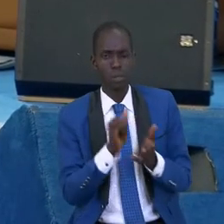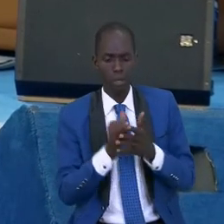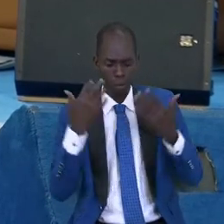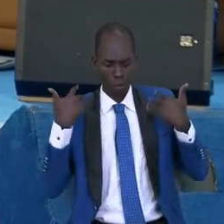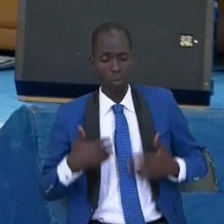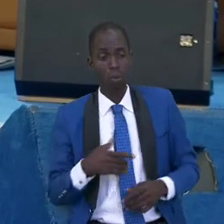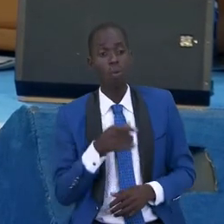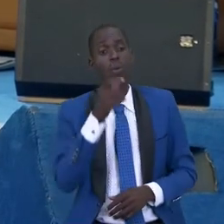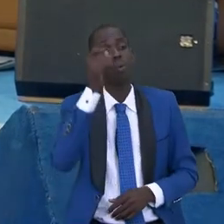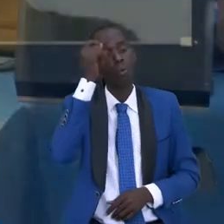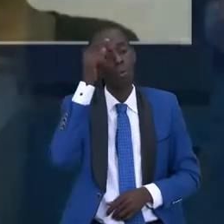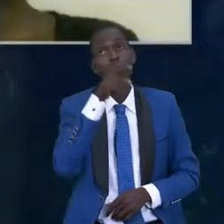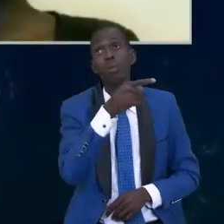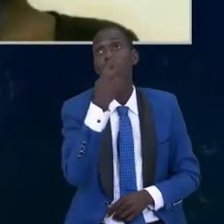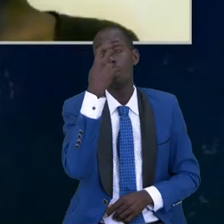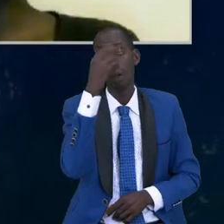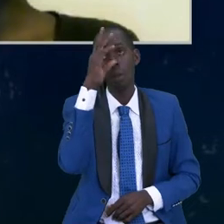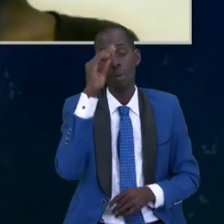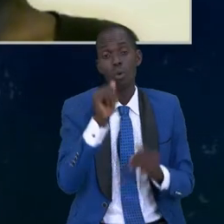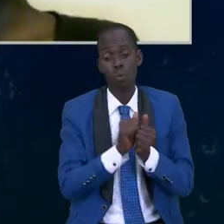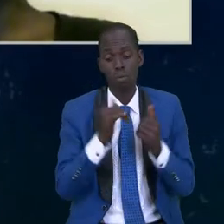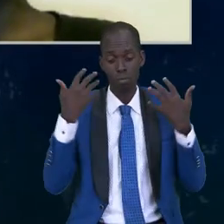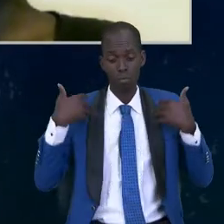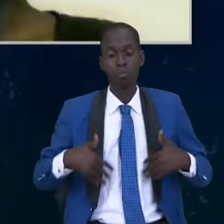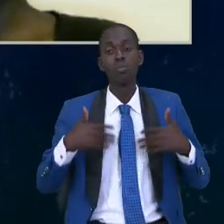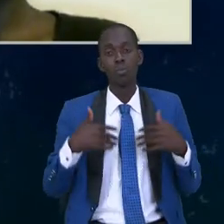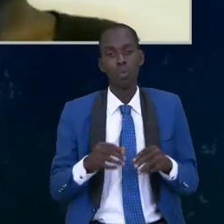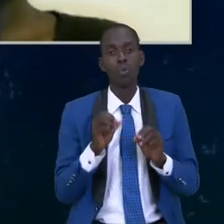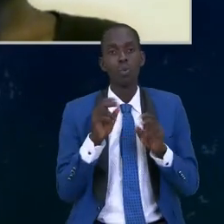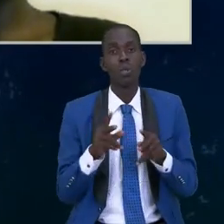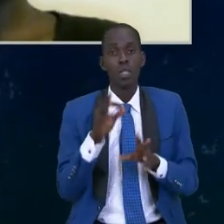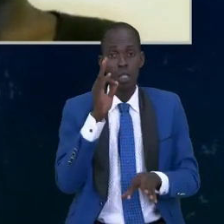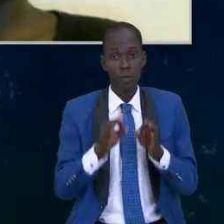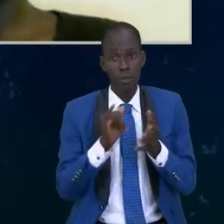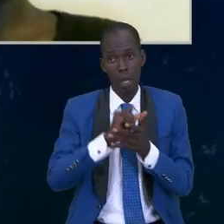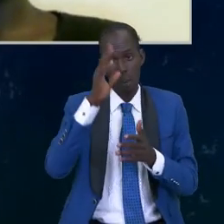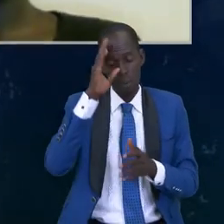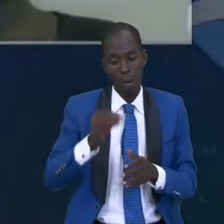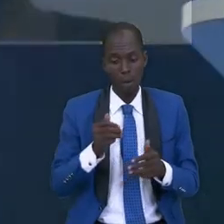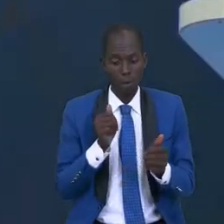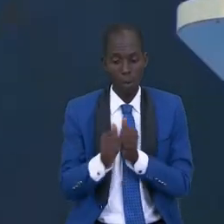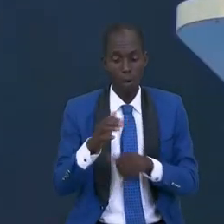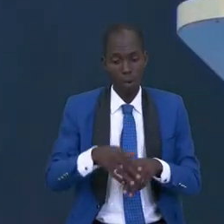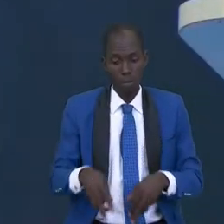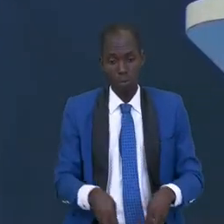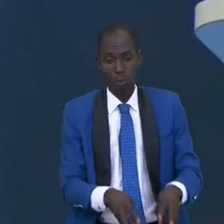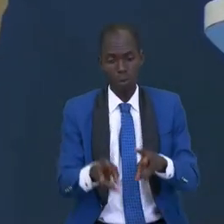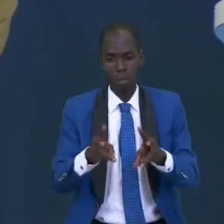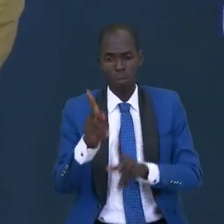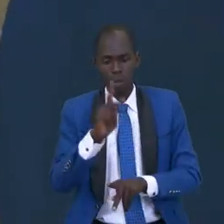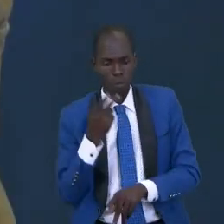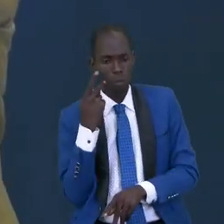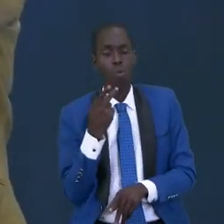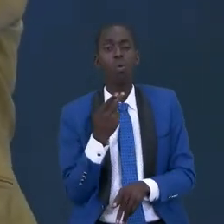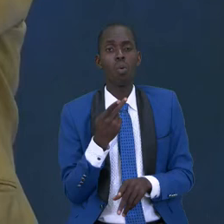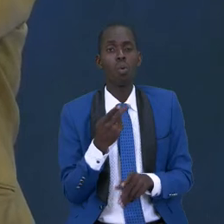a blind man." If he doesn't come out of the road, they'll take another place and avoid hitting